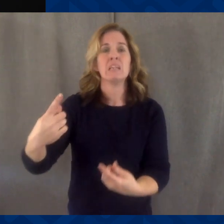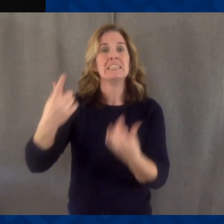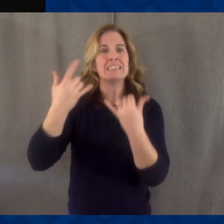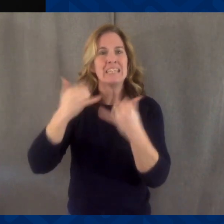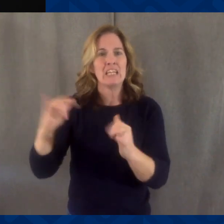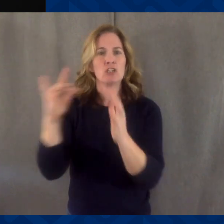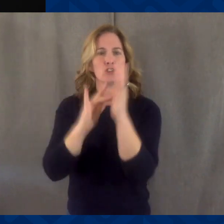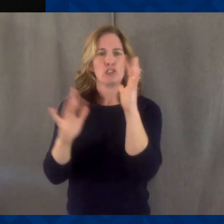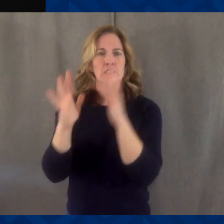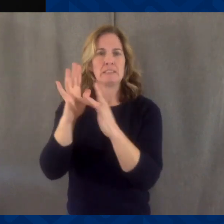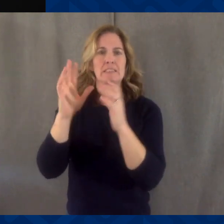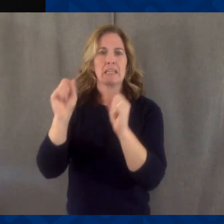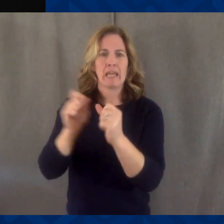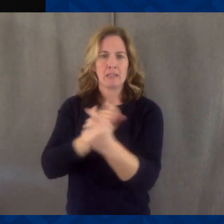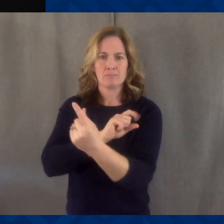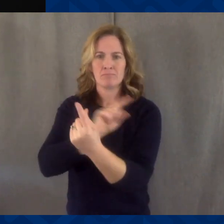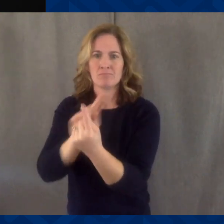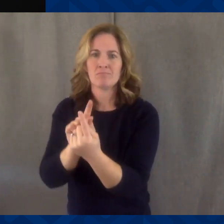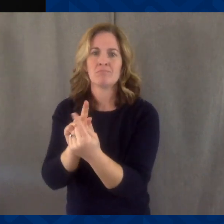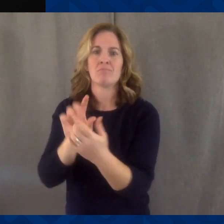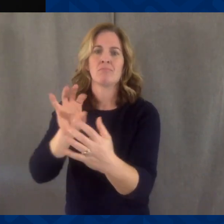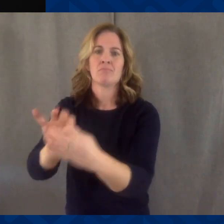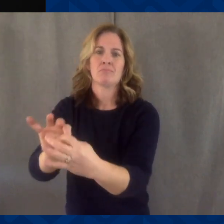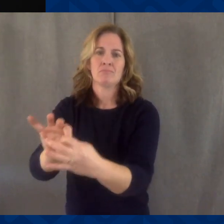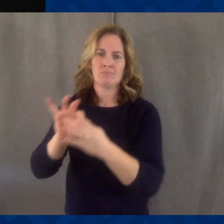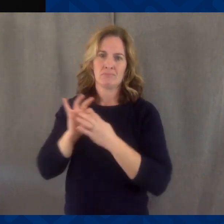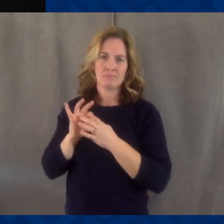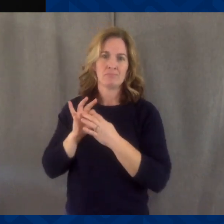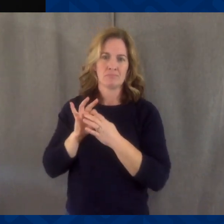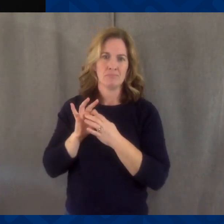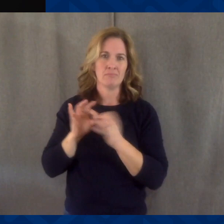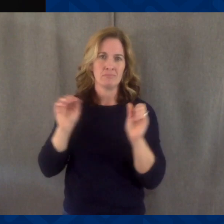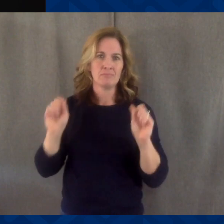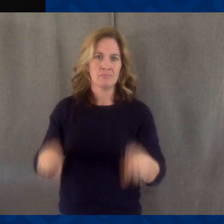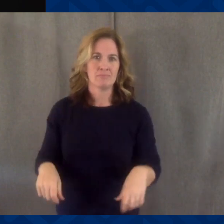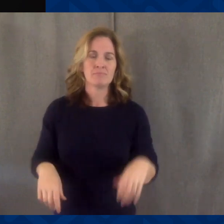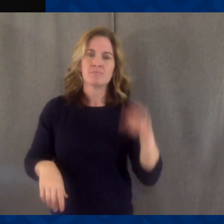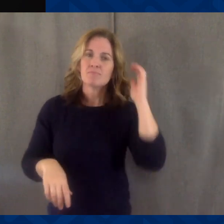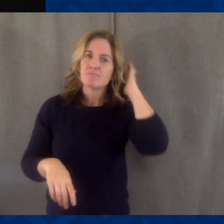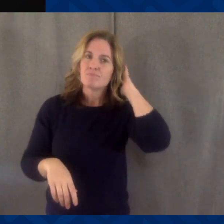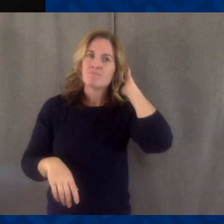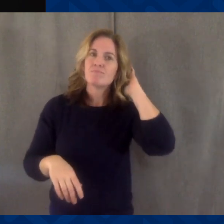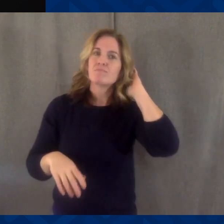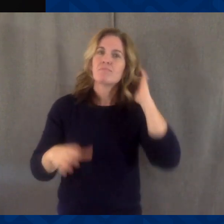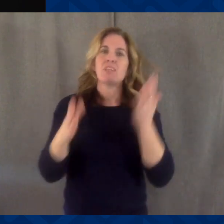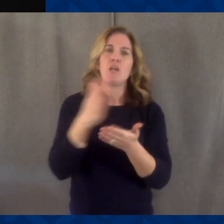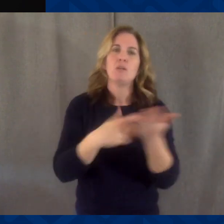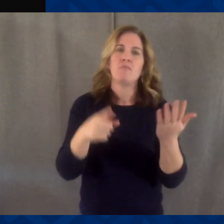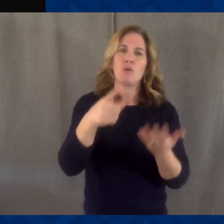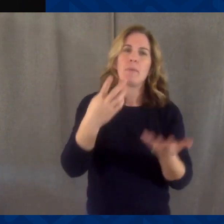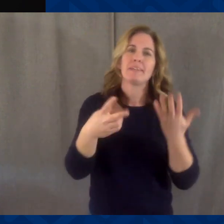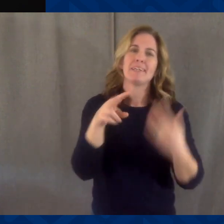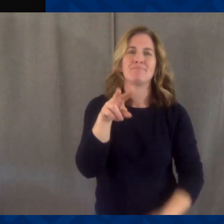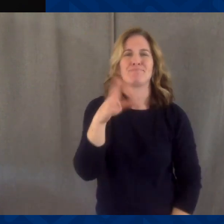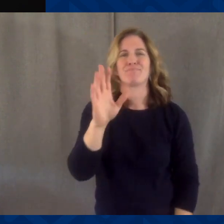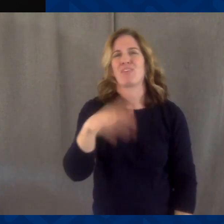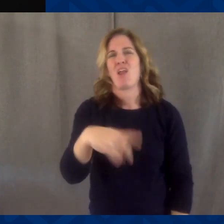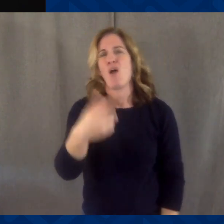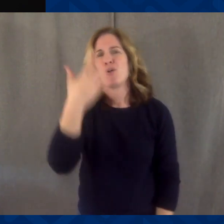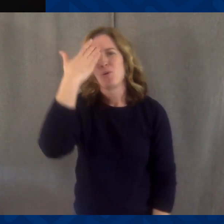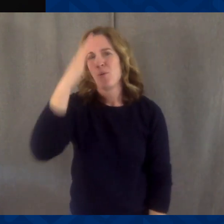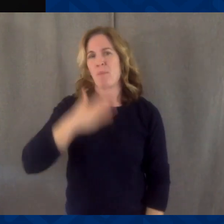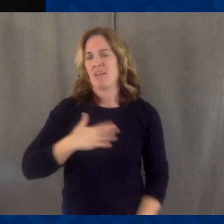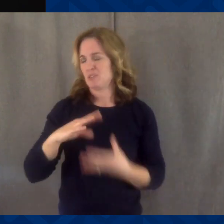news for those of you who might be saying to yourself something along these lines. You may say, Shane, that sounds so good, bro, but you don't know what I've